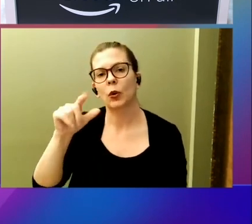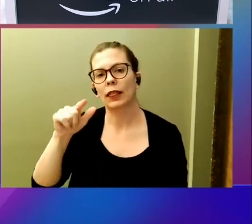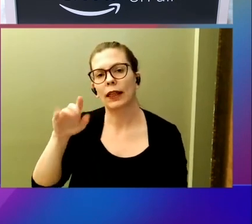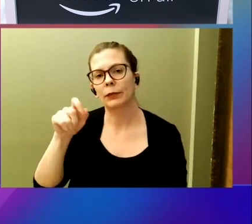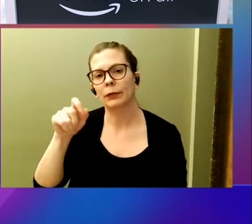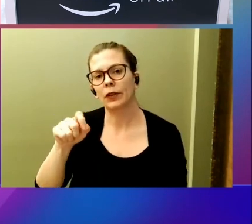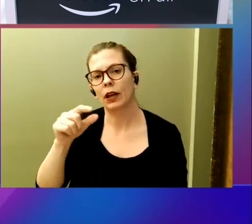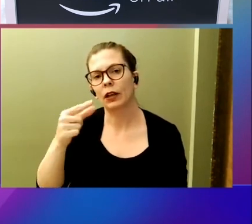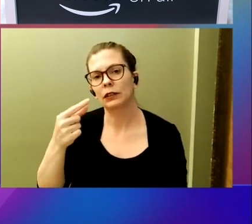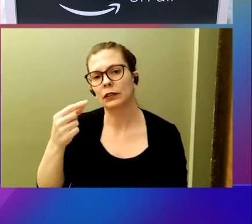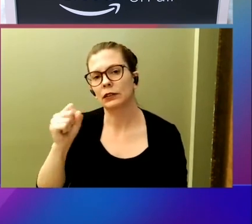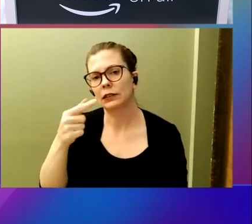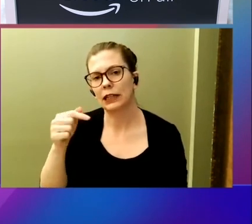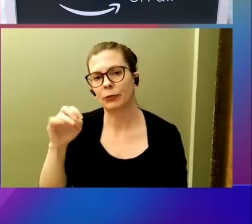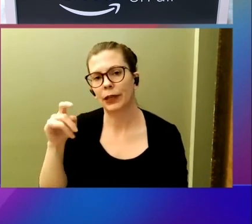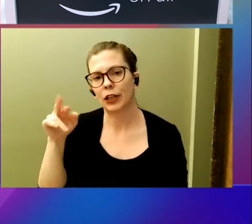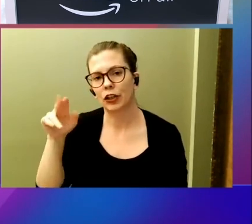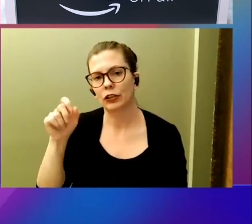studiolab.sagemaker.aws. So